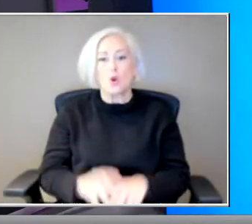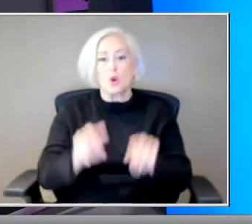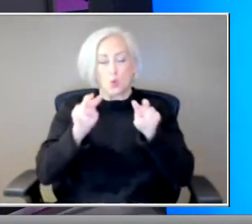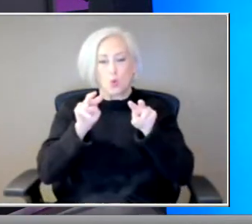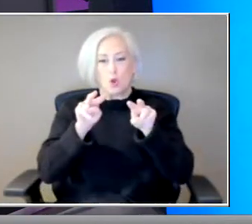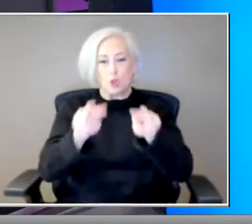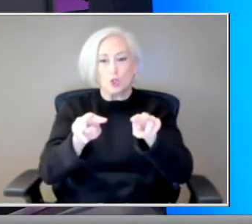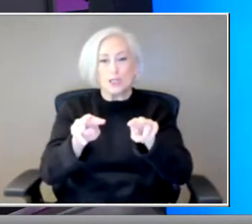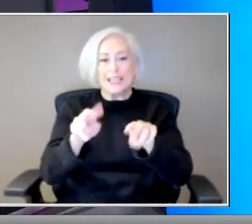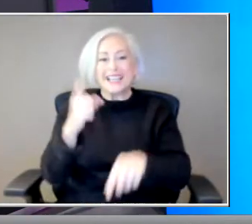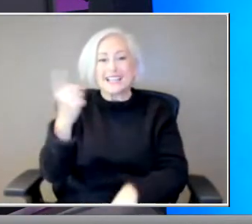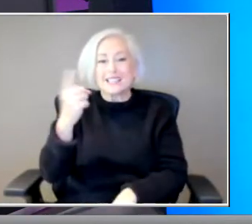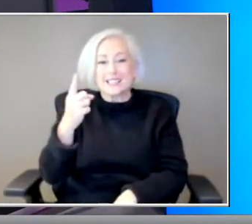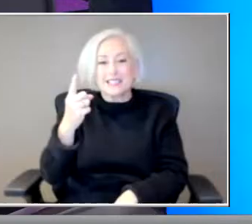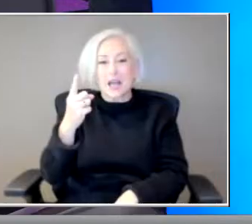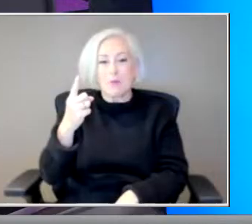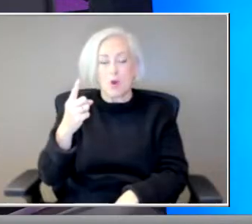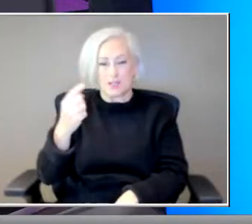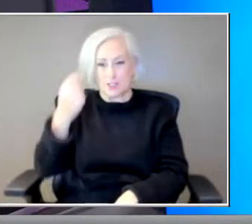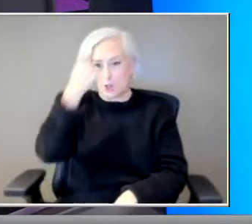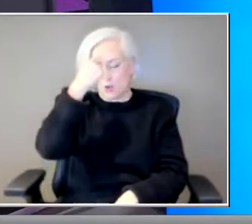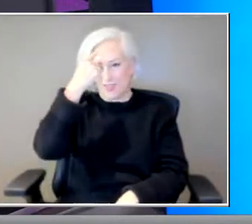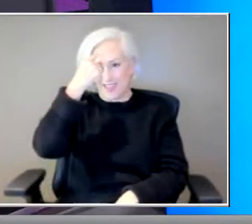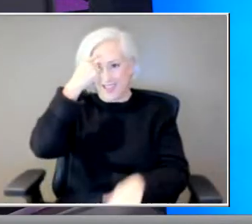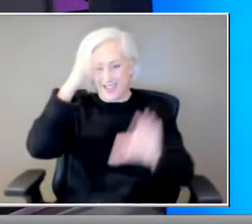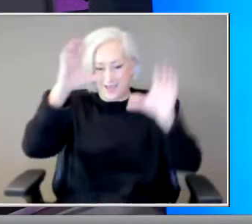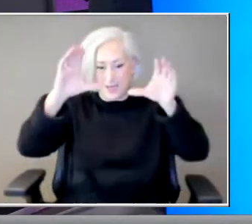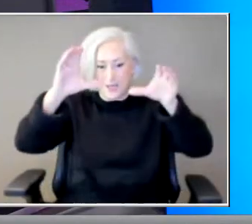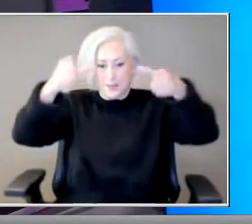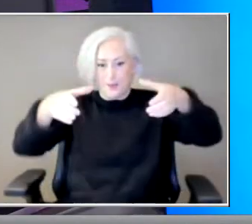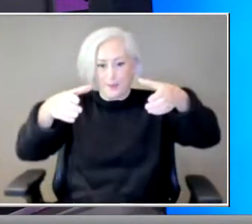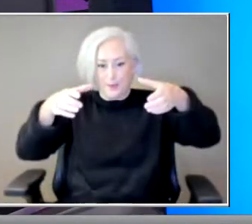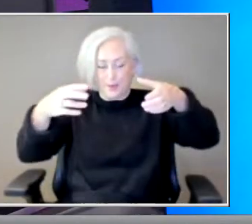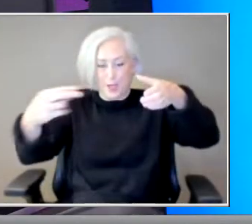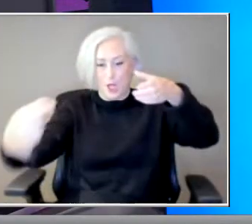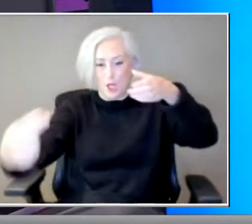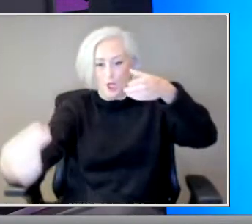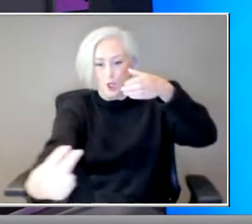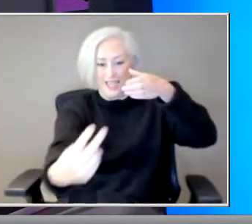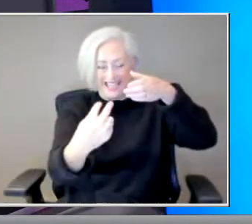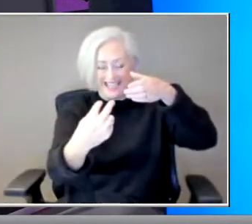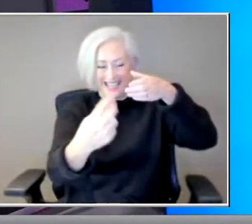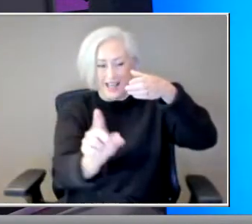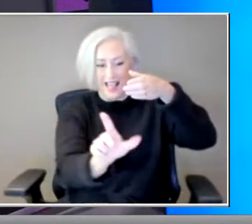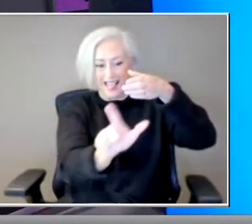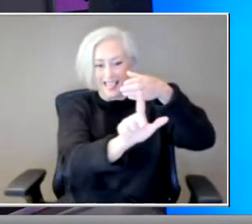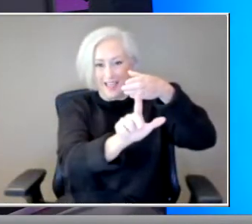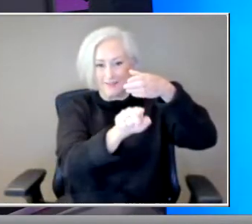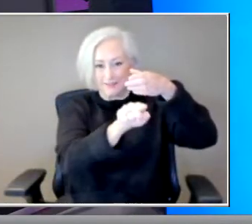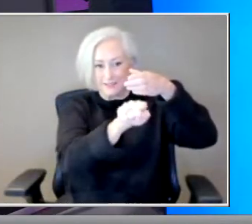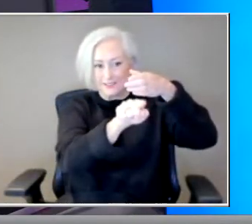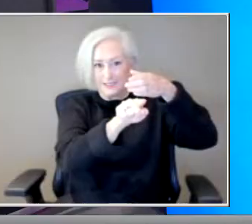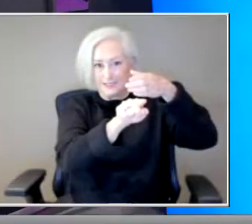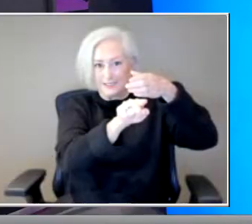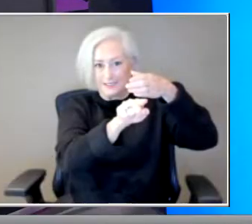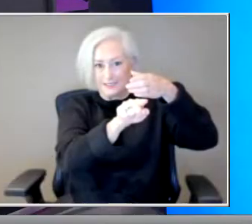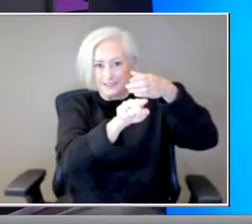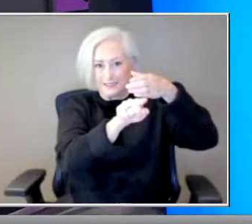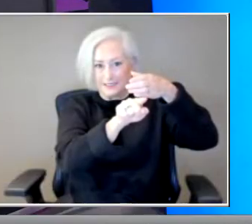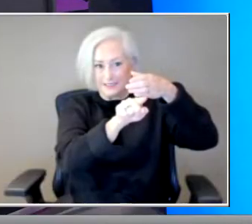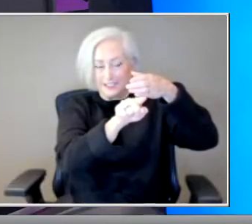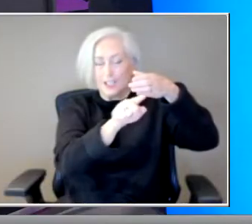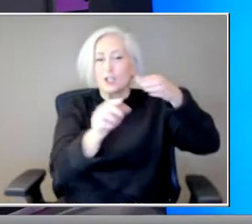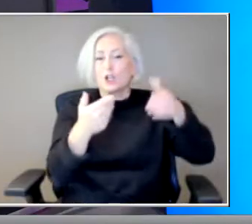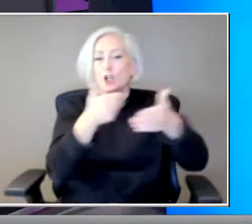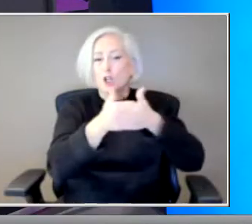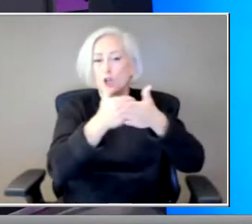of the brain would this be in that we're looking at there? Yeah, so this is on the left side. It's roughly right here, a couple centimeters into